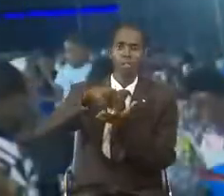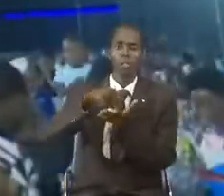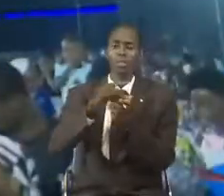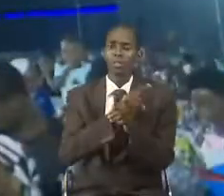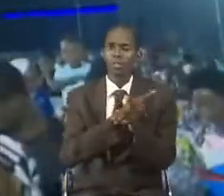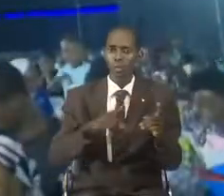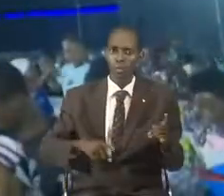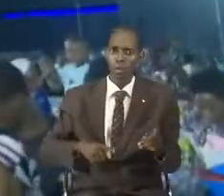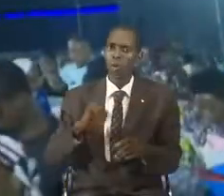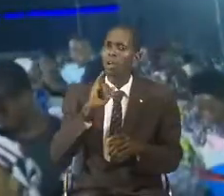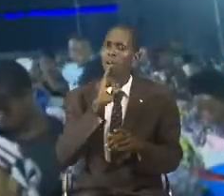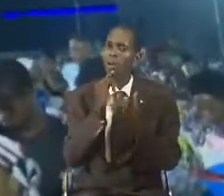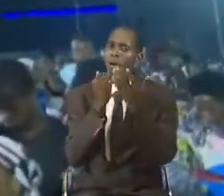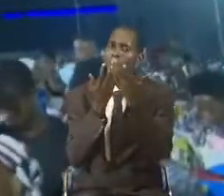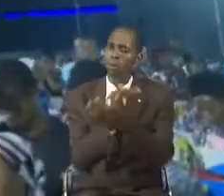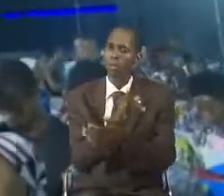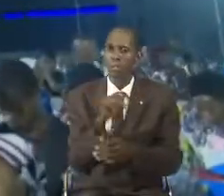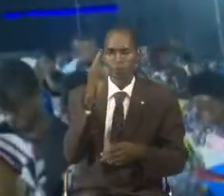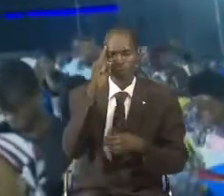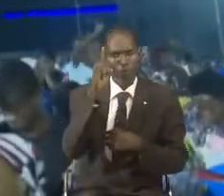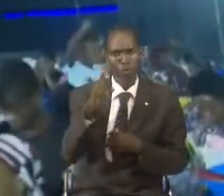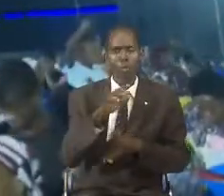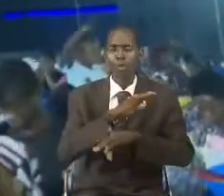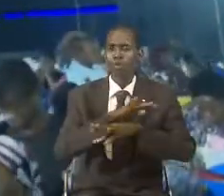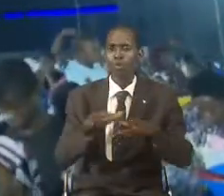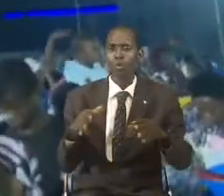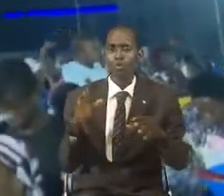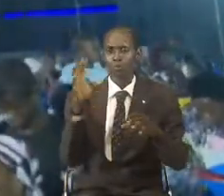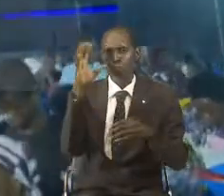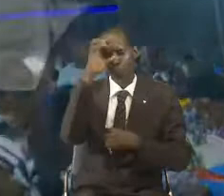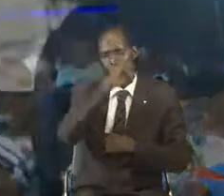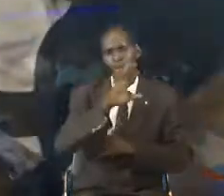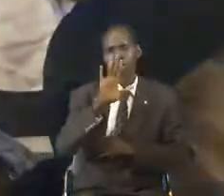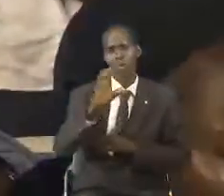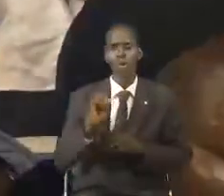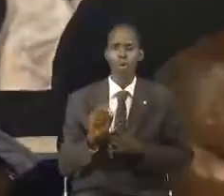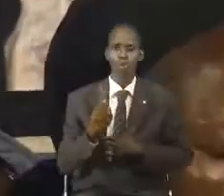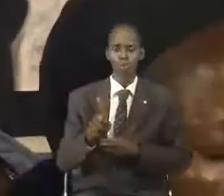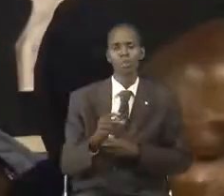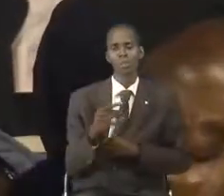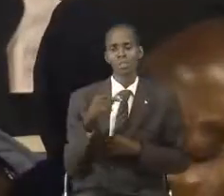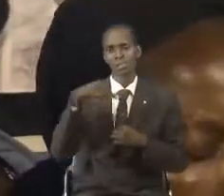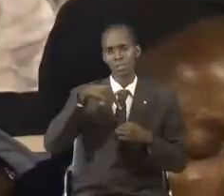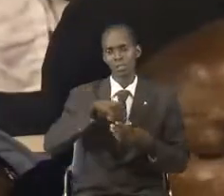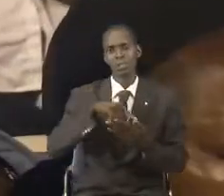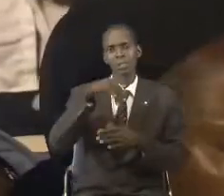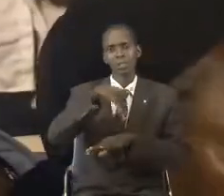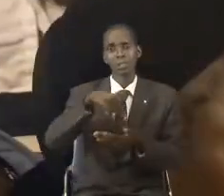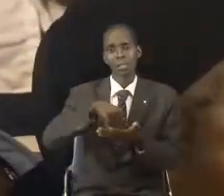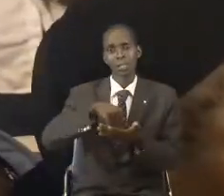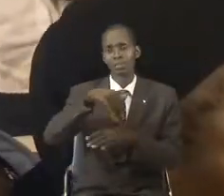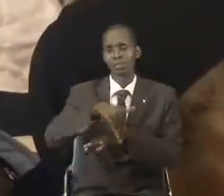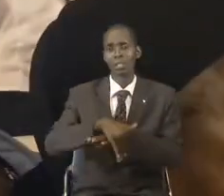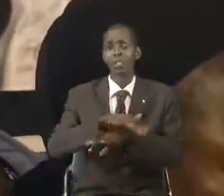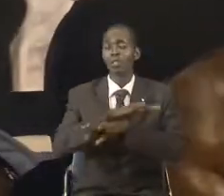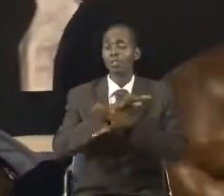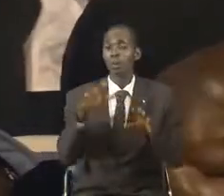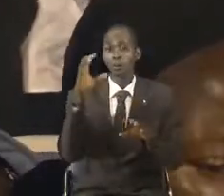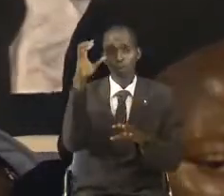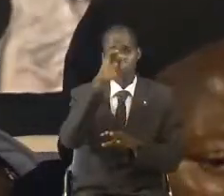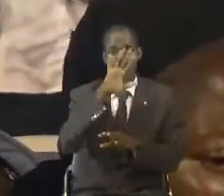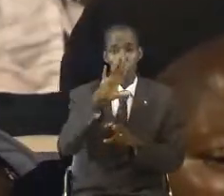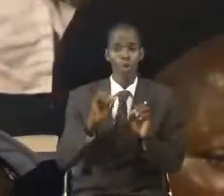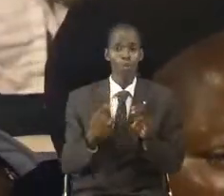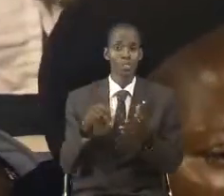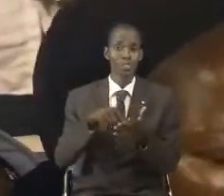and stand up. Where are you? Where are you? The Lord is still waiting for you. Don't miss your chance tonight of